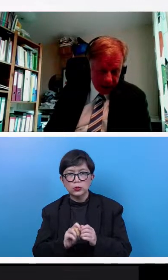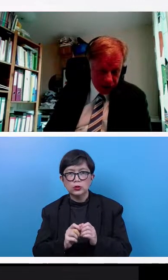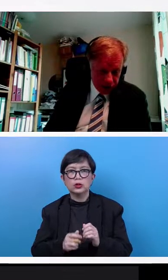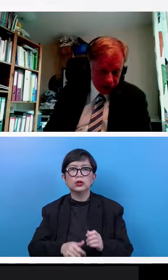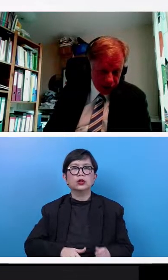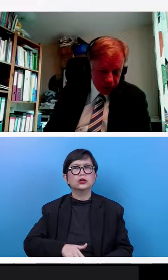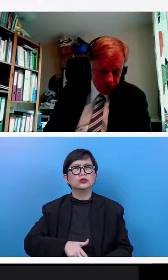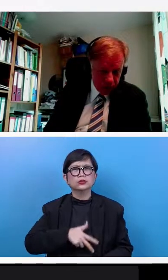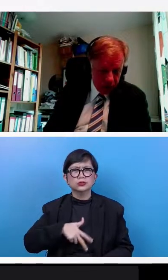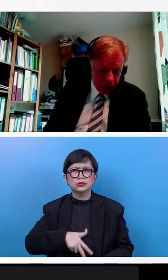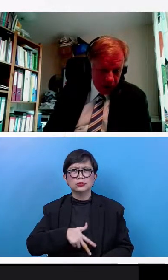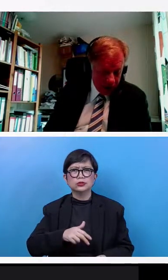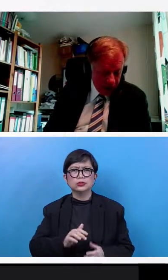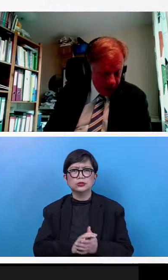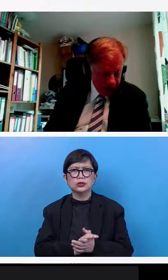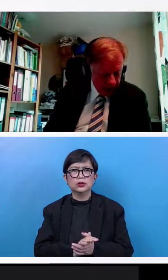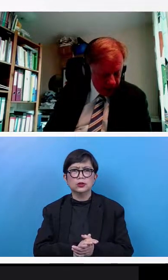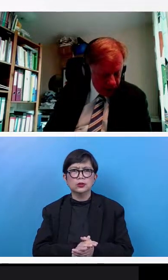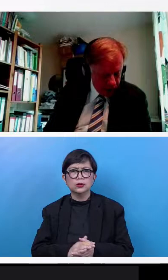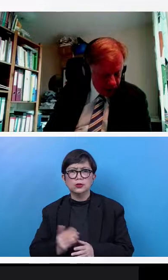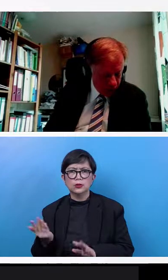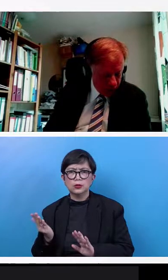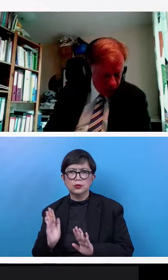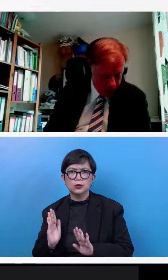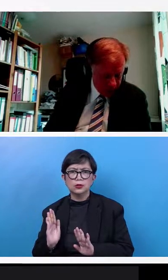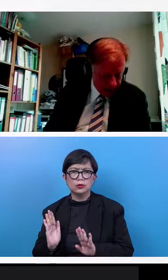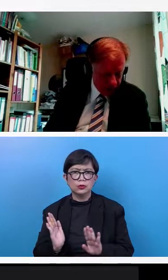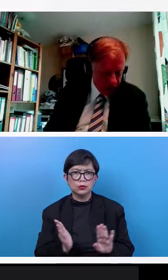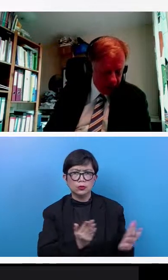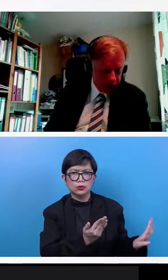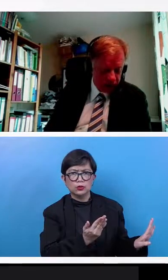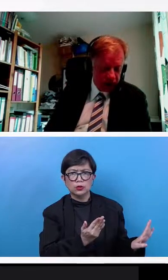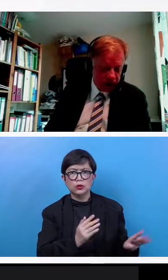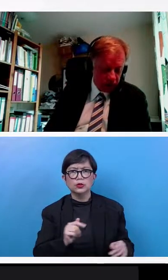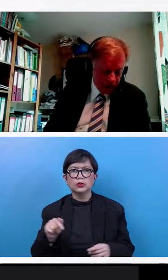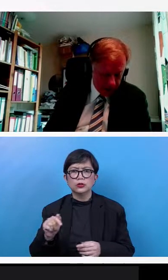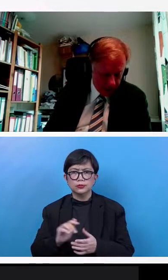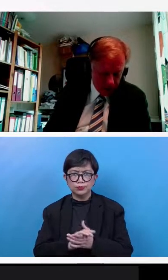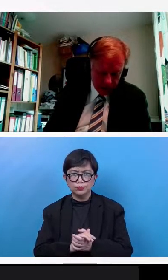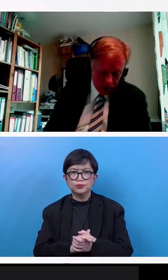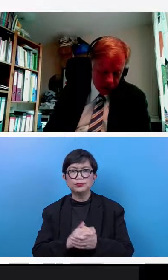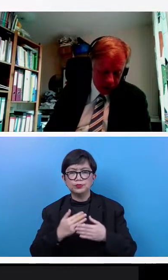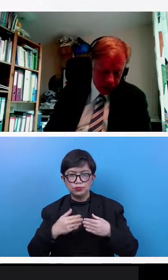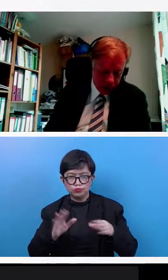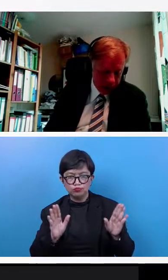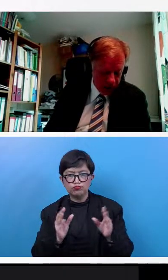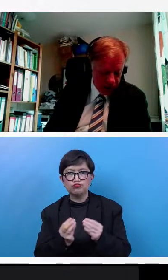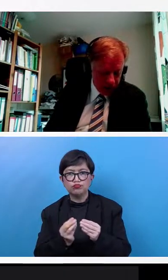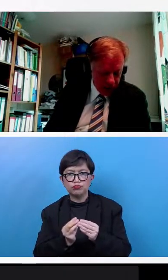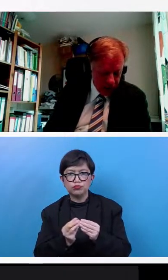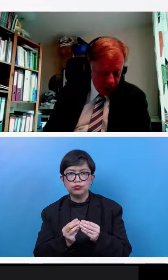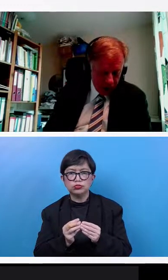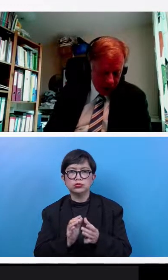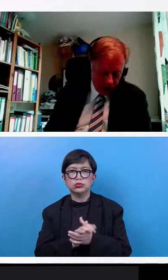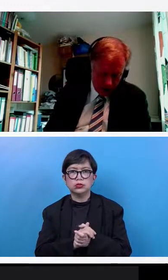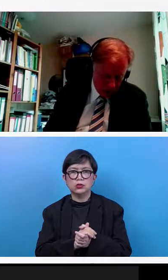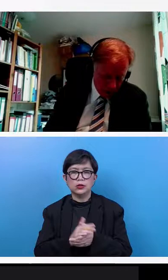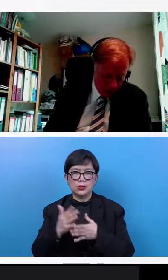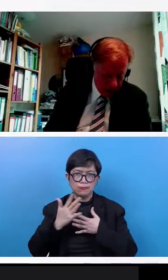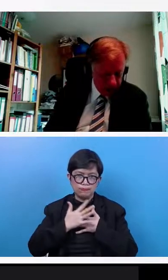planning tools adapted to protracted crises, multidimensional crises